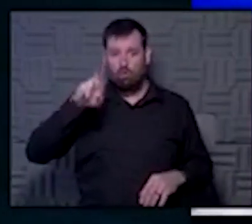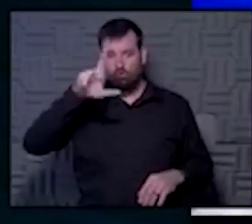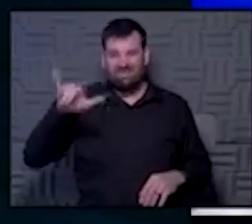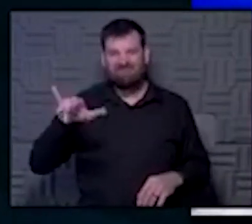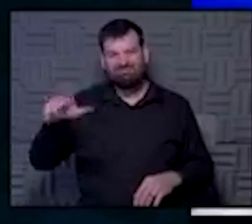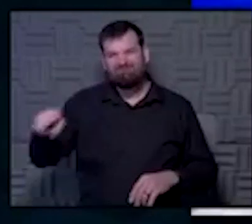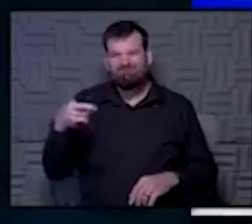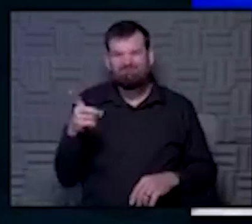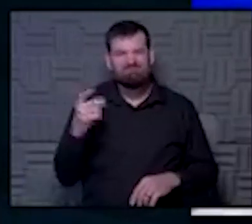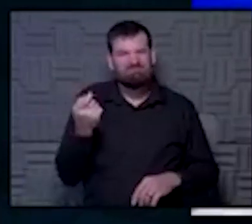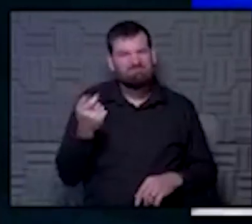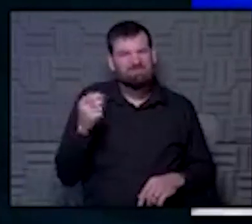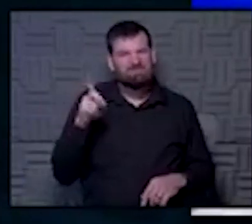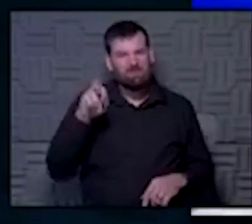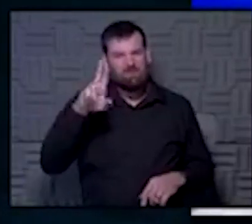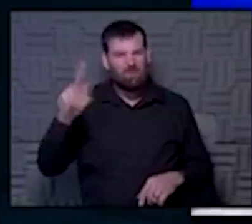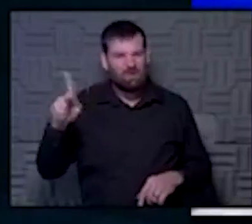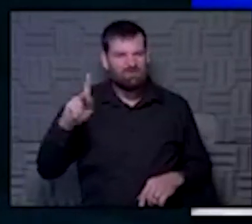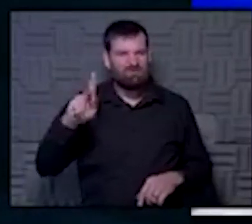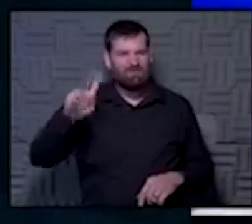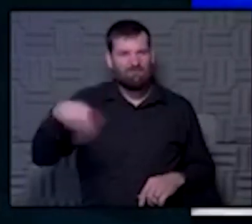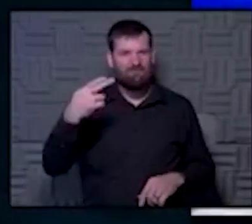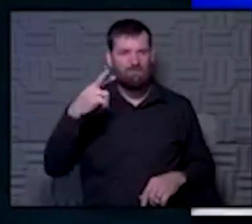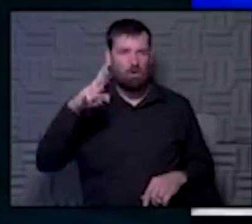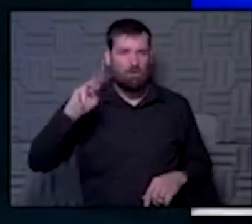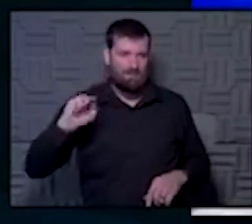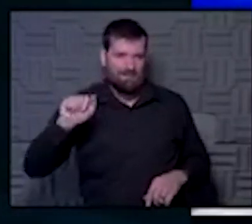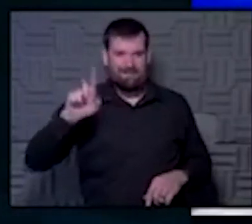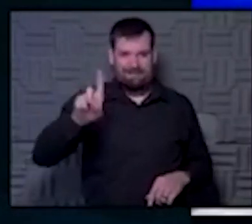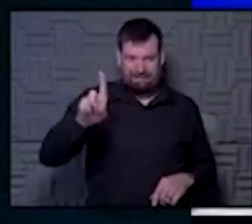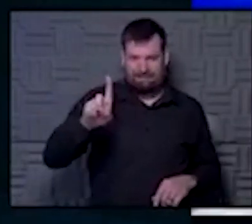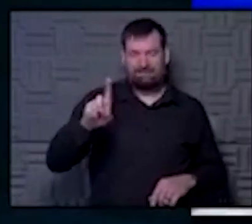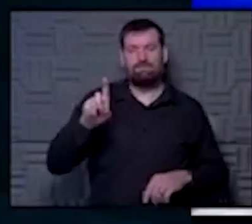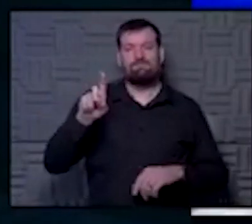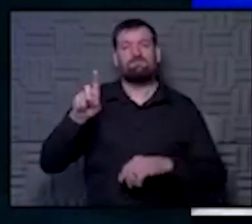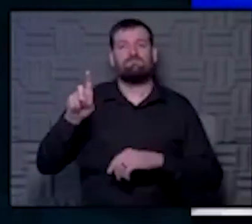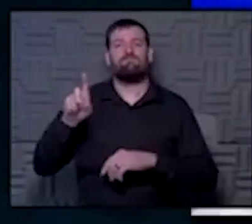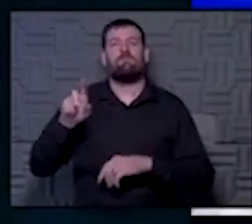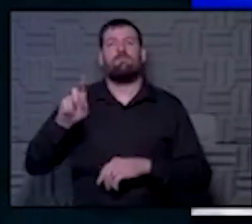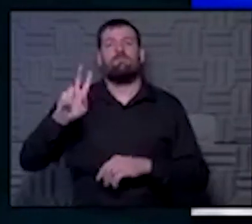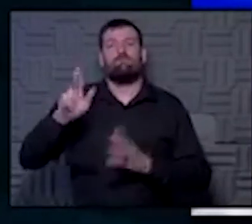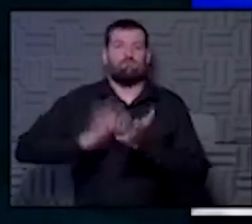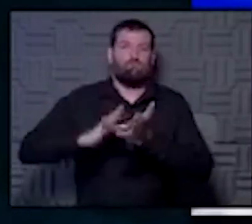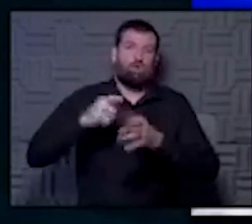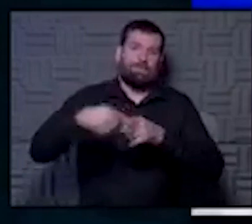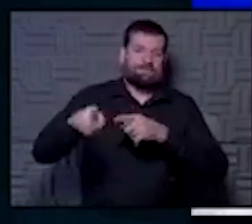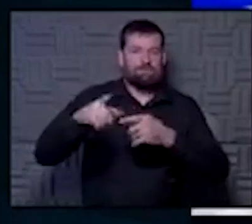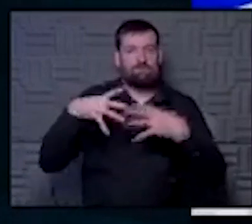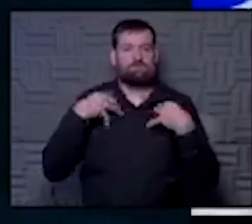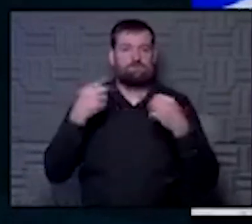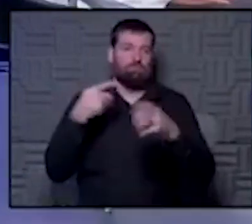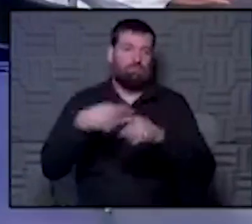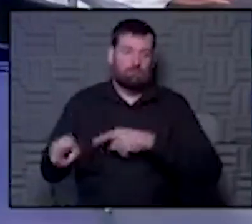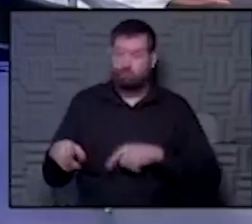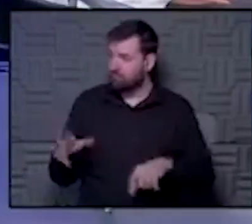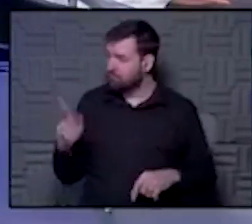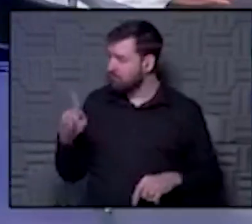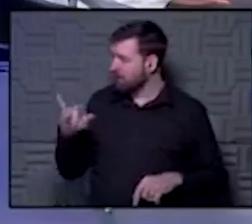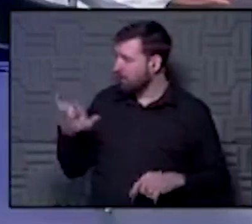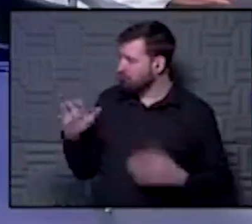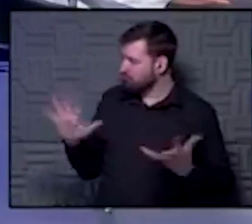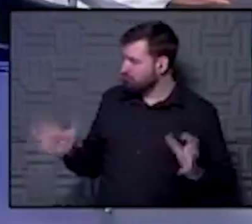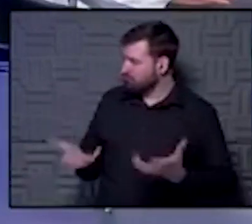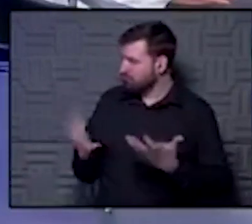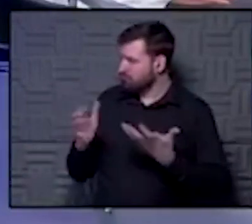dorky. He's a PharmD and the Vice President of Pharmacy and Health Professions. So Kyle, How are things going for respiratory therapy? It